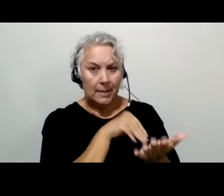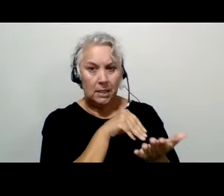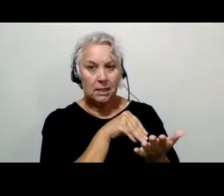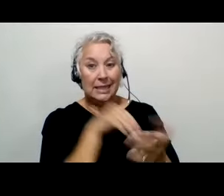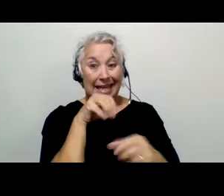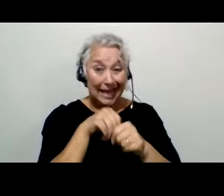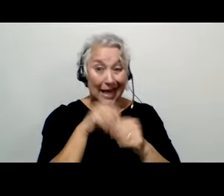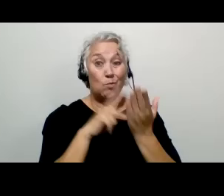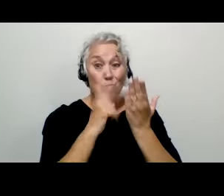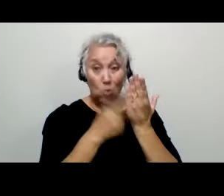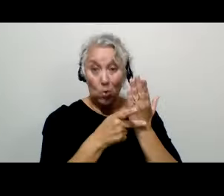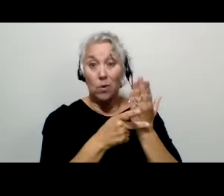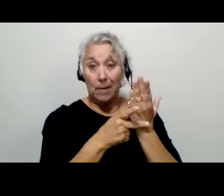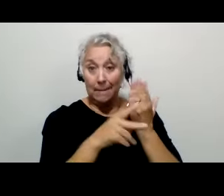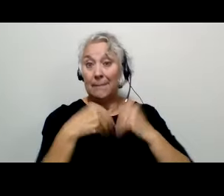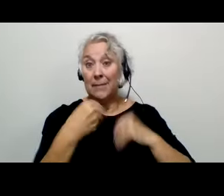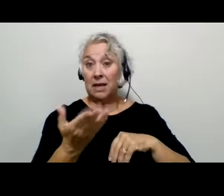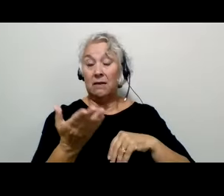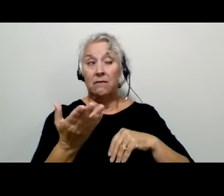gives you